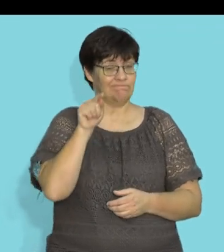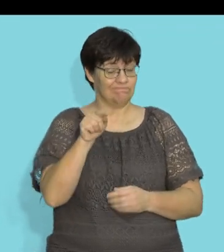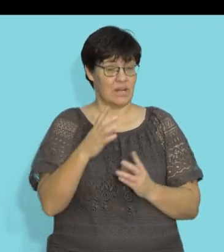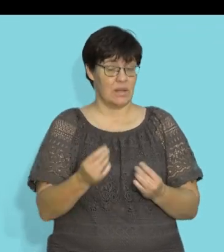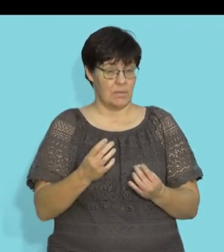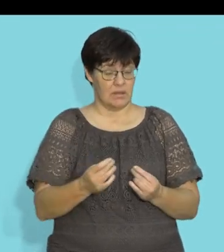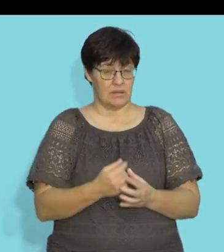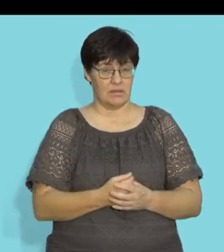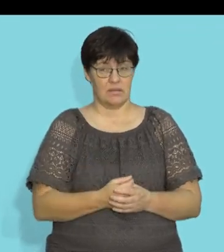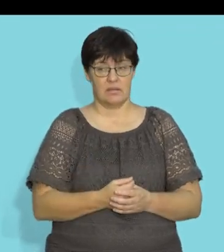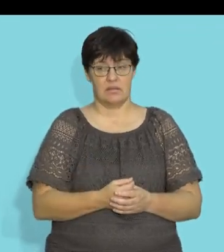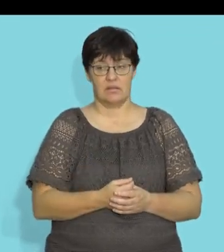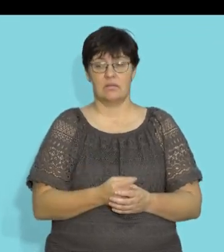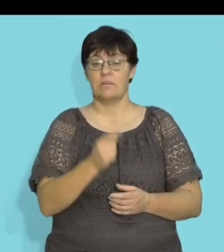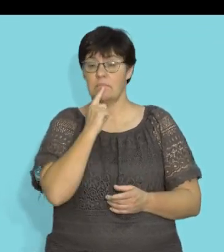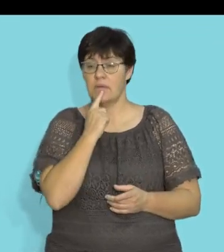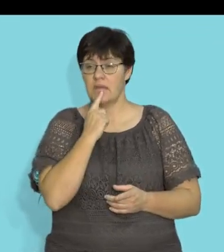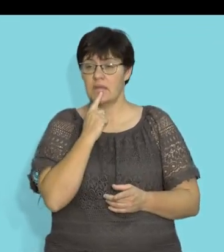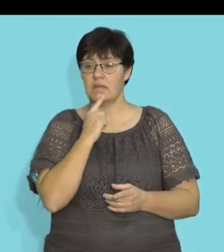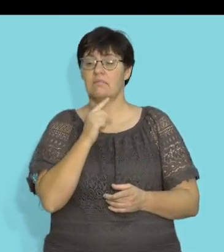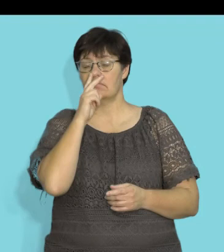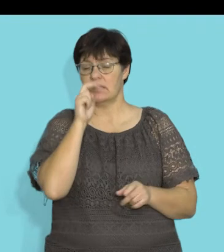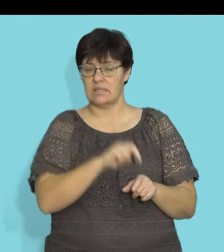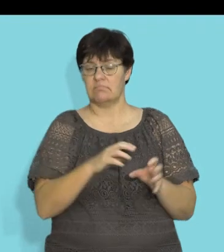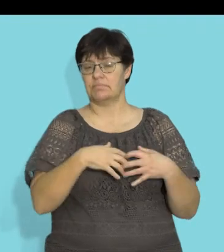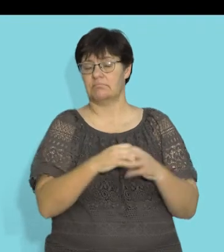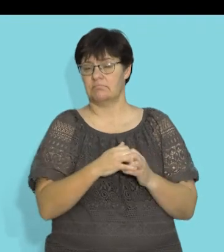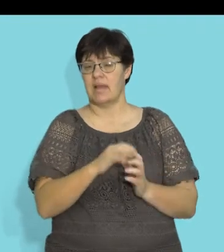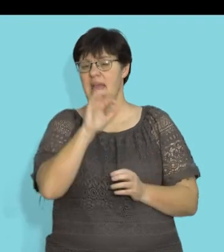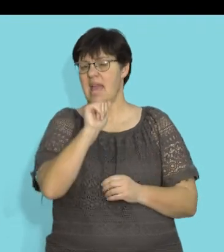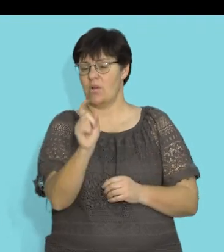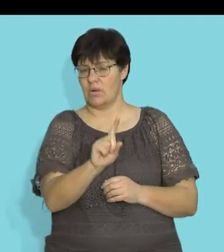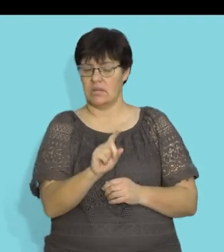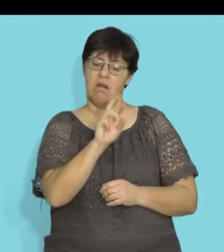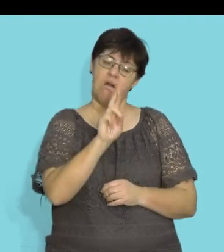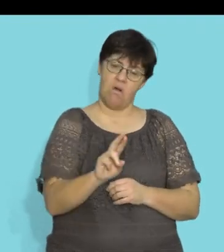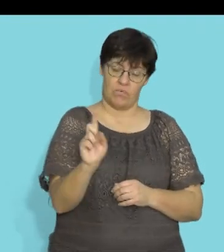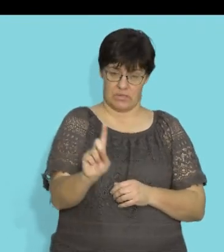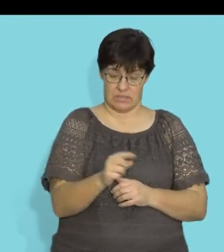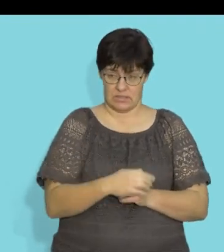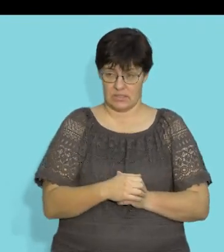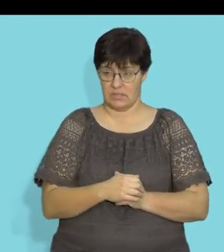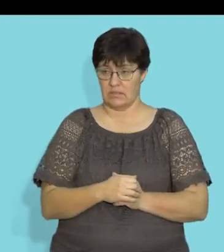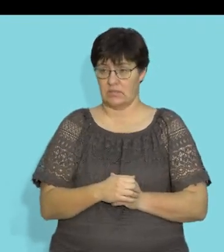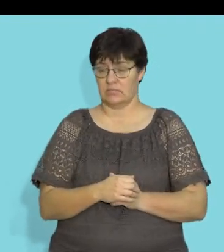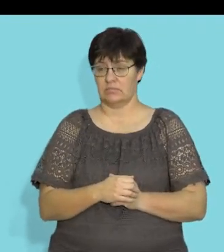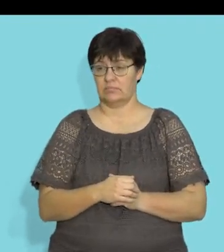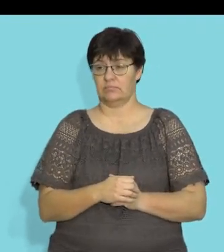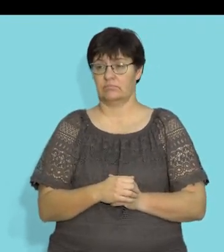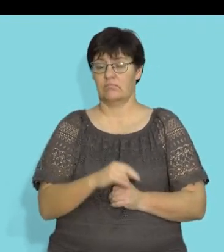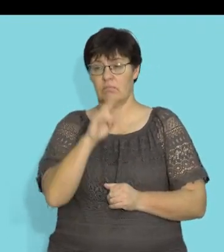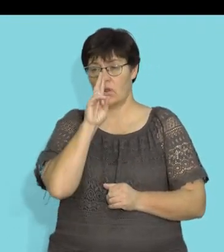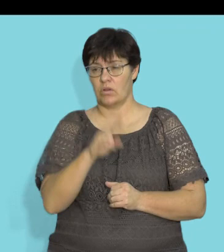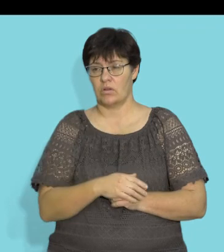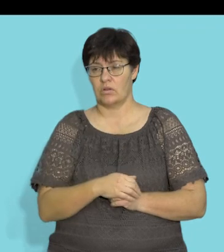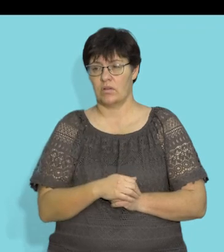this number, I need to establish what A is and what R is. I'm just going to have a